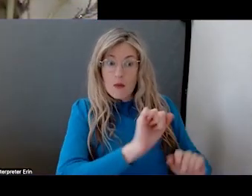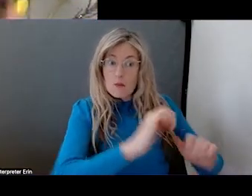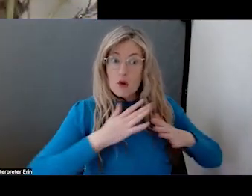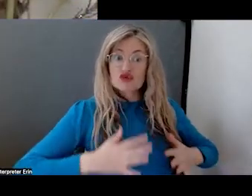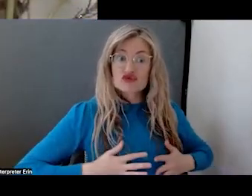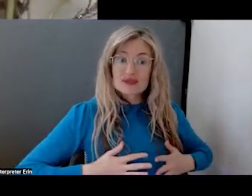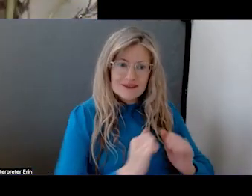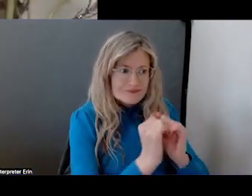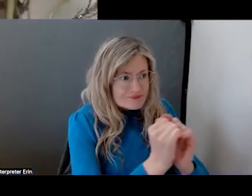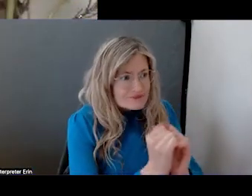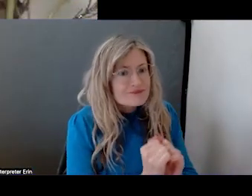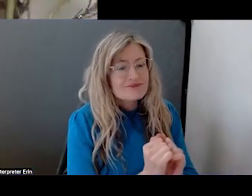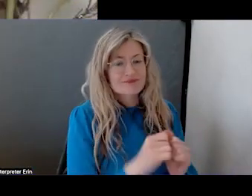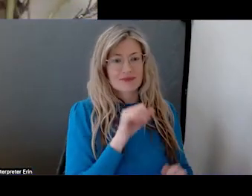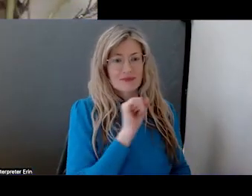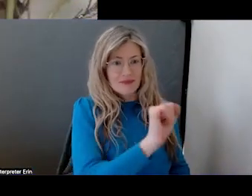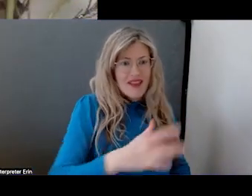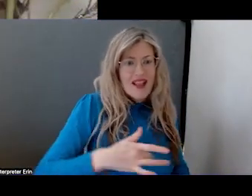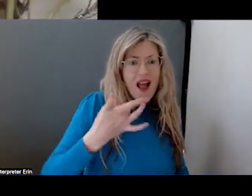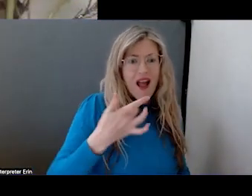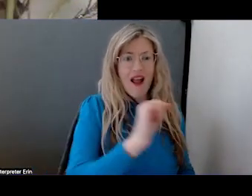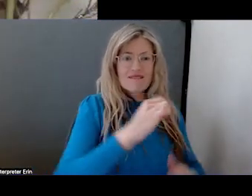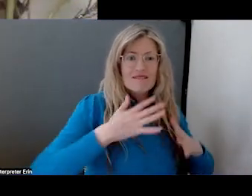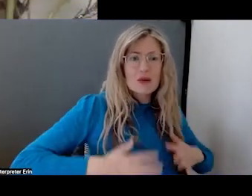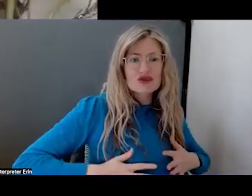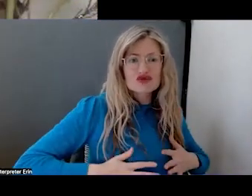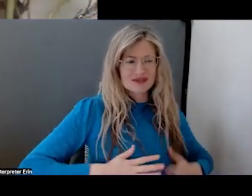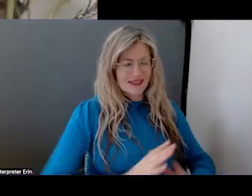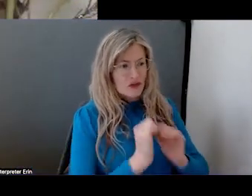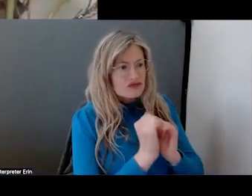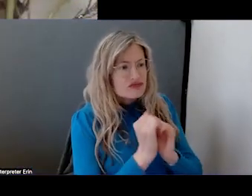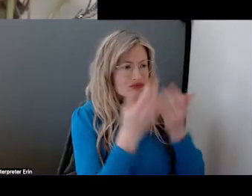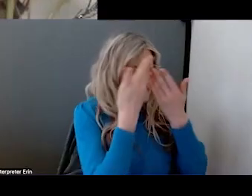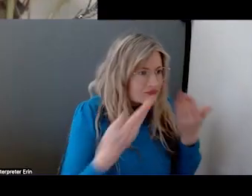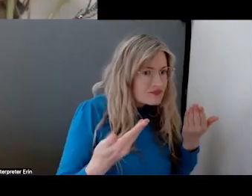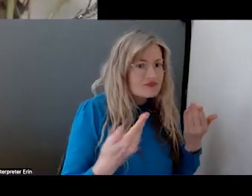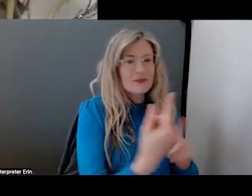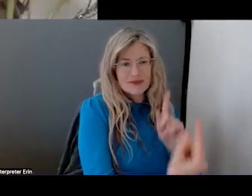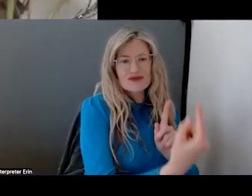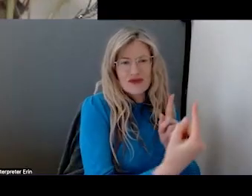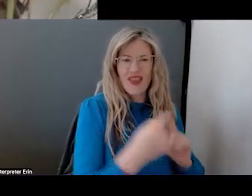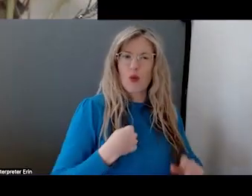their existence in a sense. So it was I think for me it's about